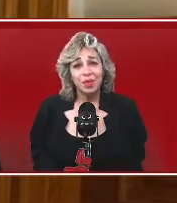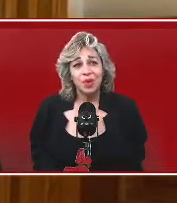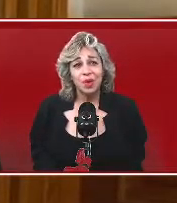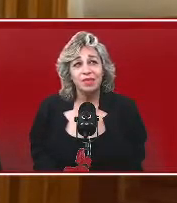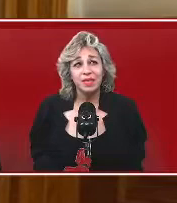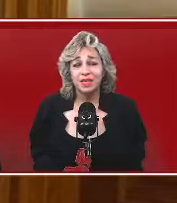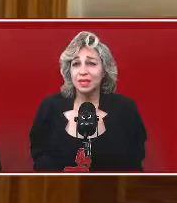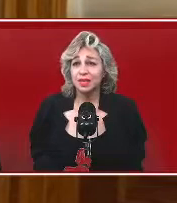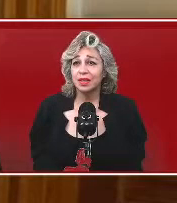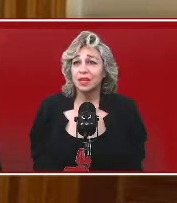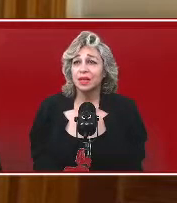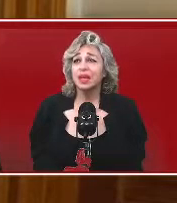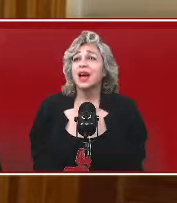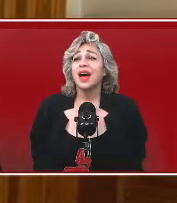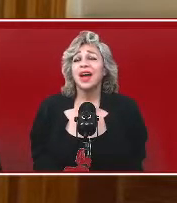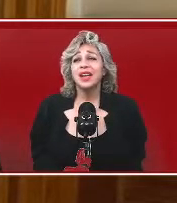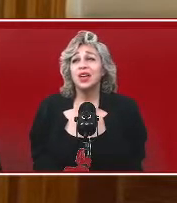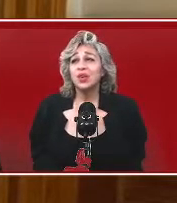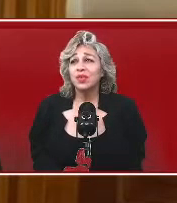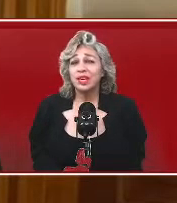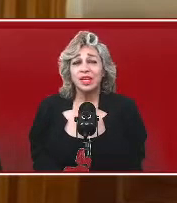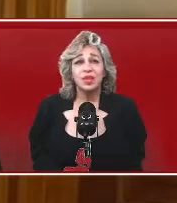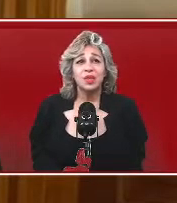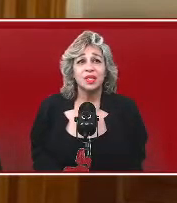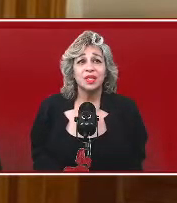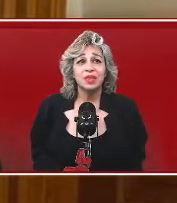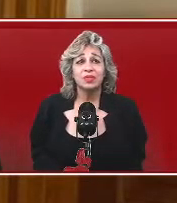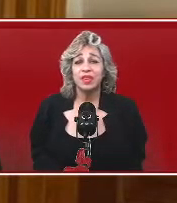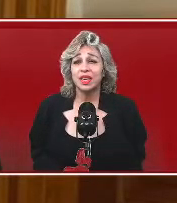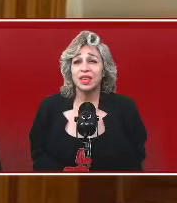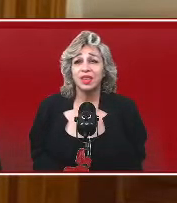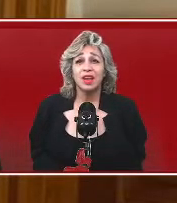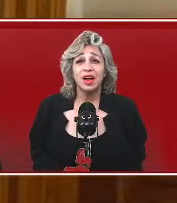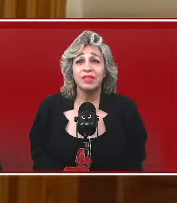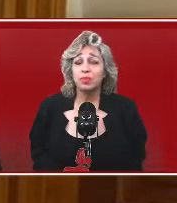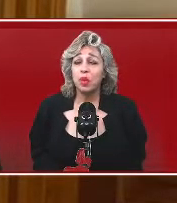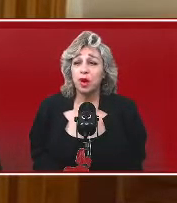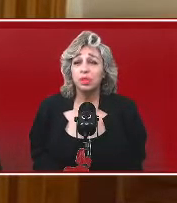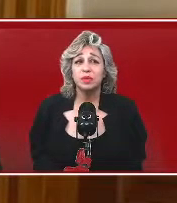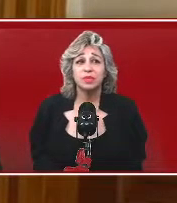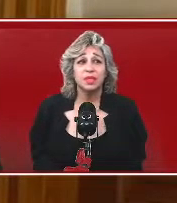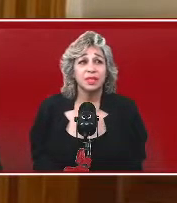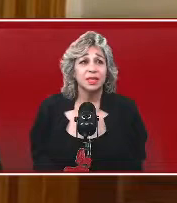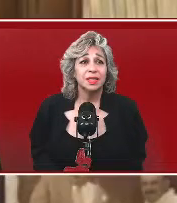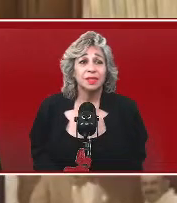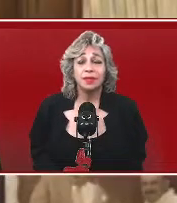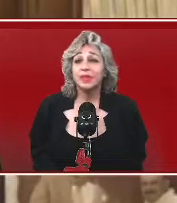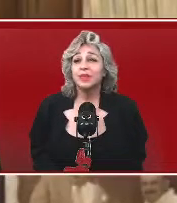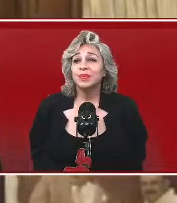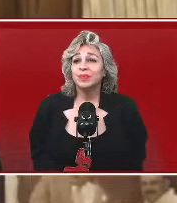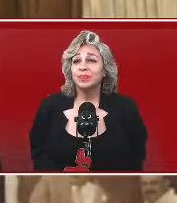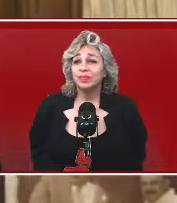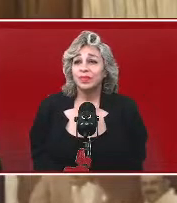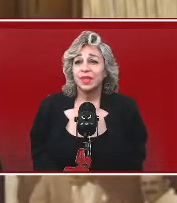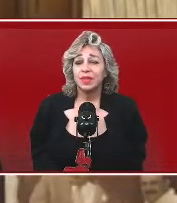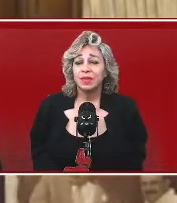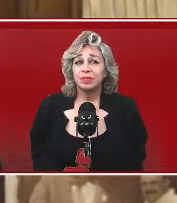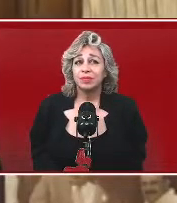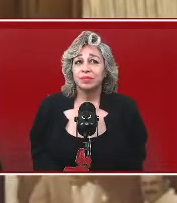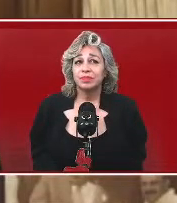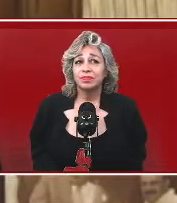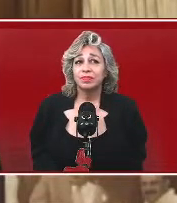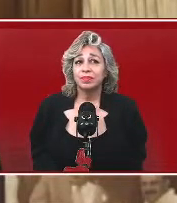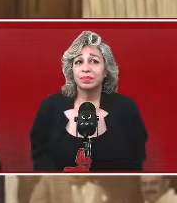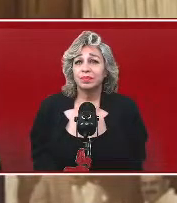I se am aware of sufre, se this. padece. I know that you are suffering and you're having problems. Imagínense cuánta